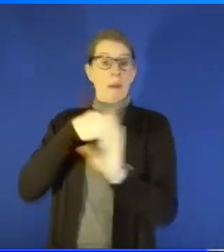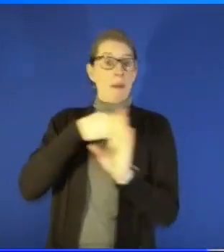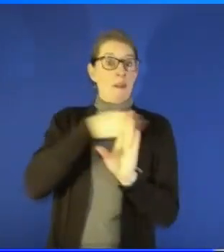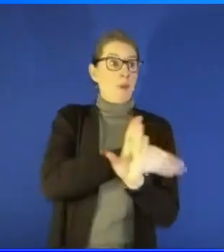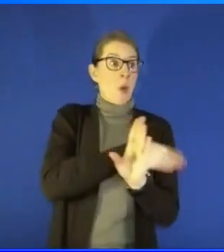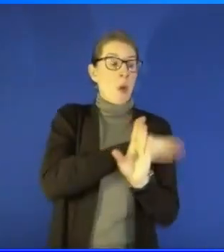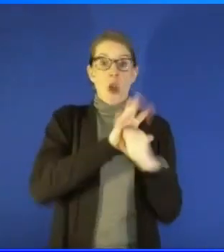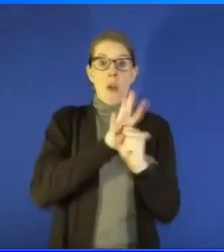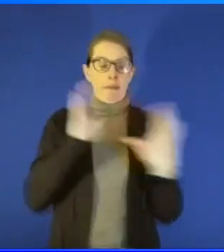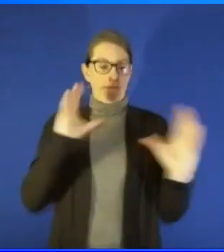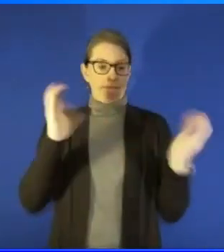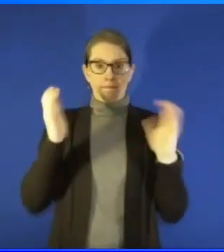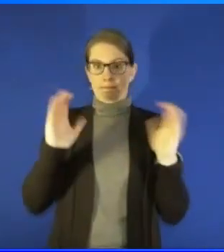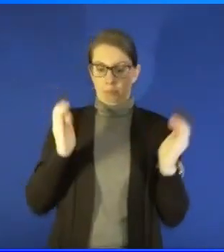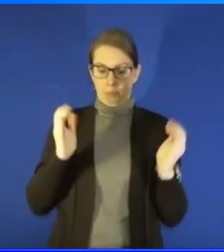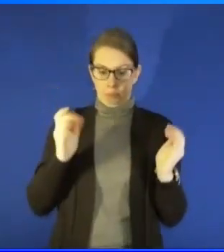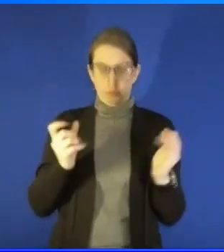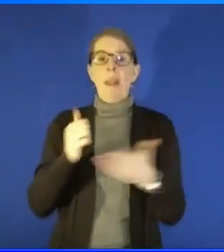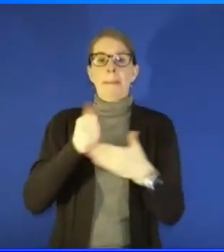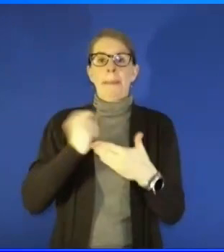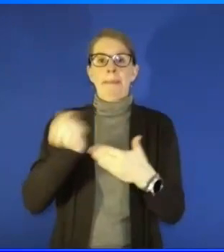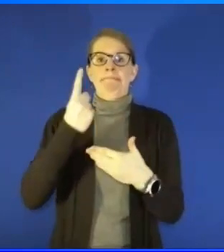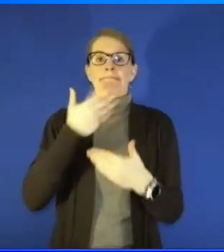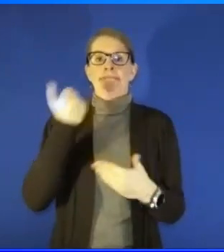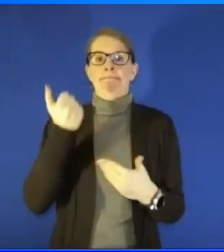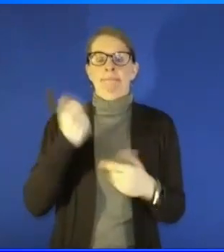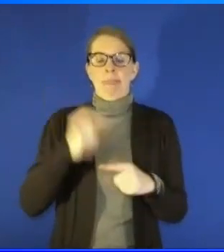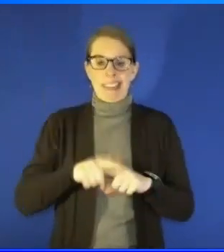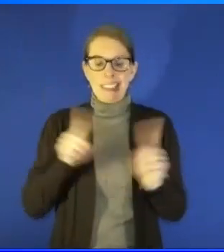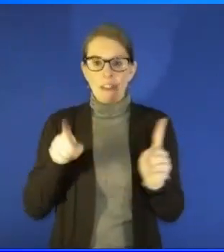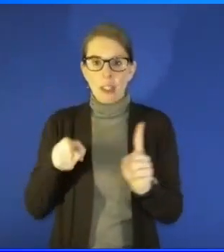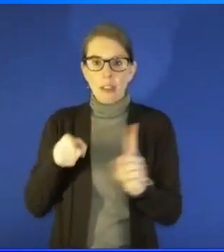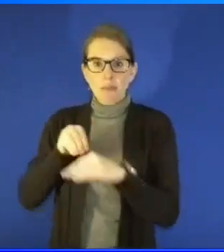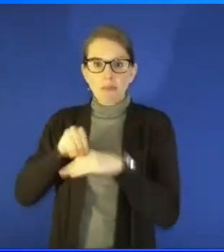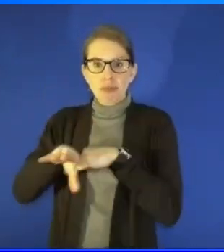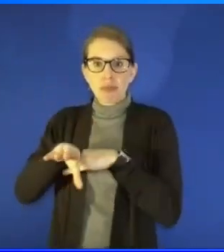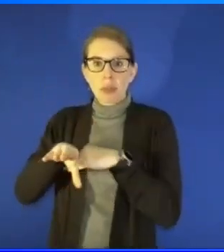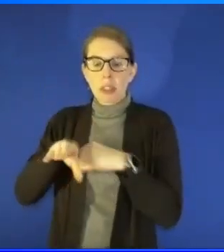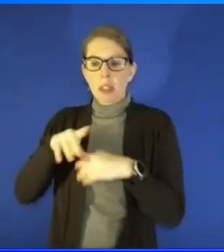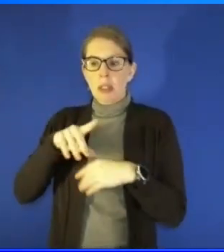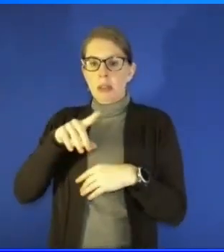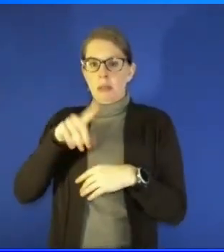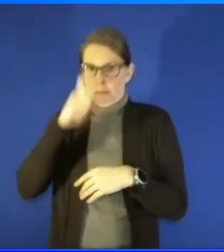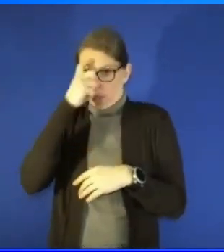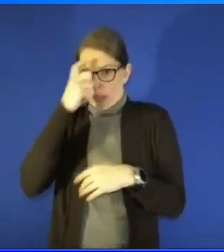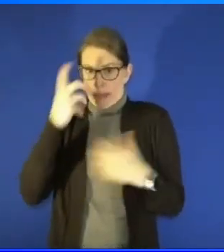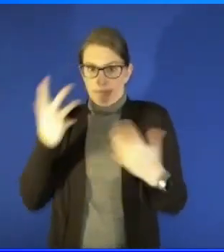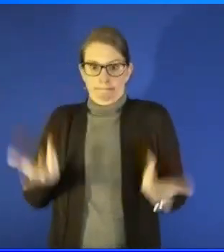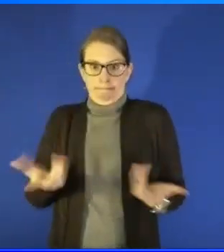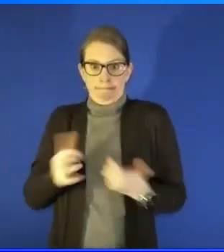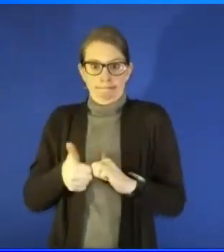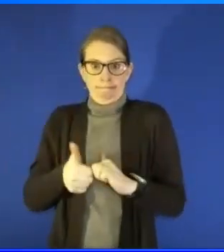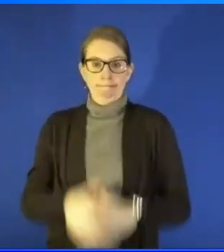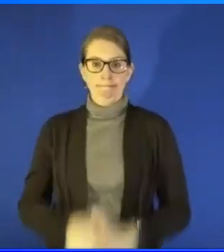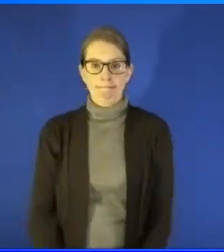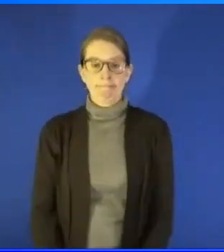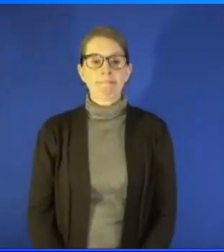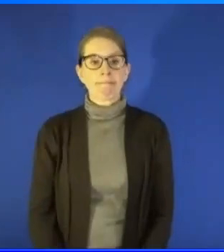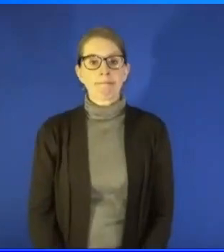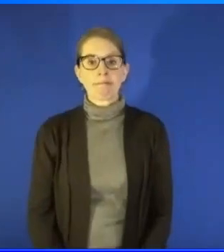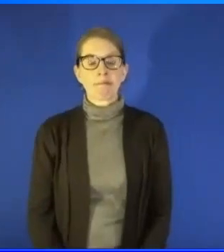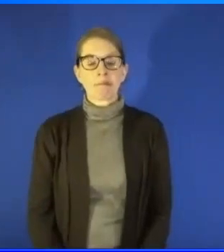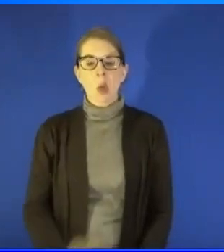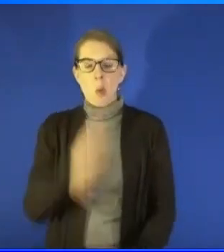this will allow us to understand better what difference did COVID make in that particular individual. And I think that will give us some